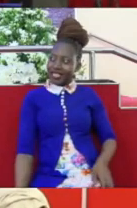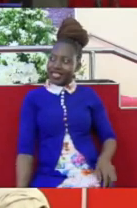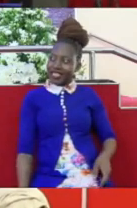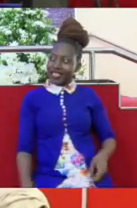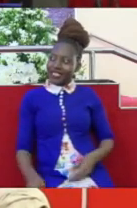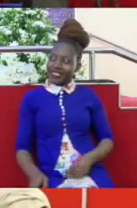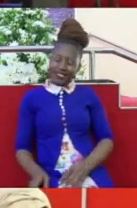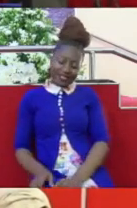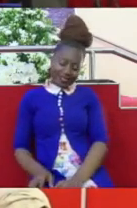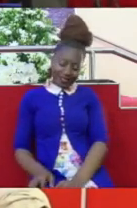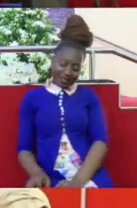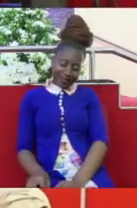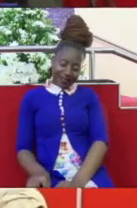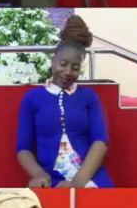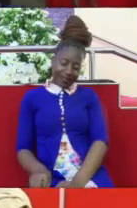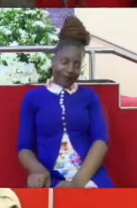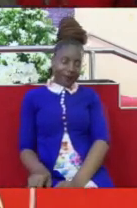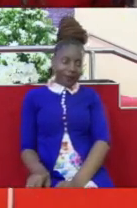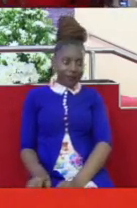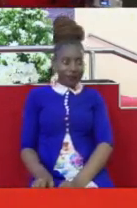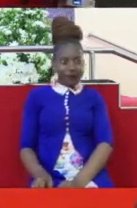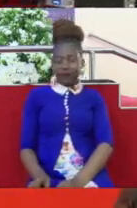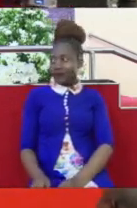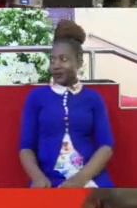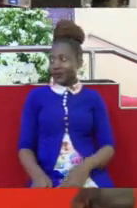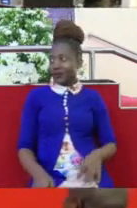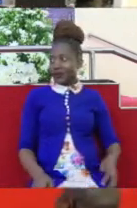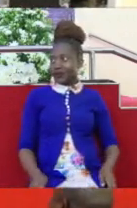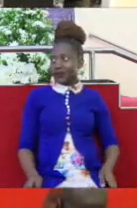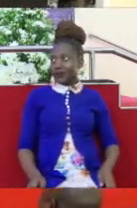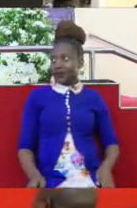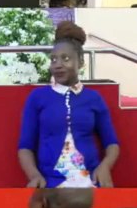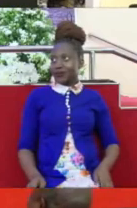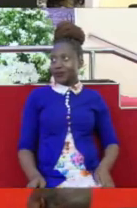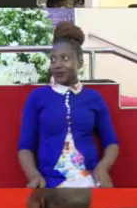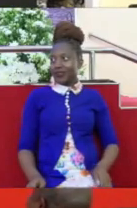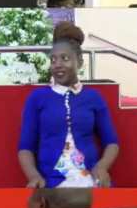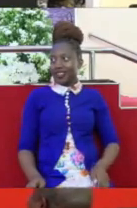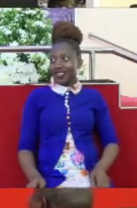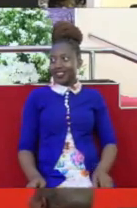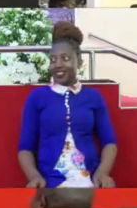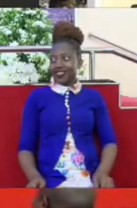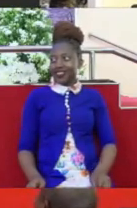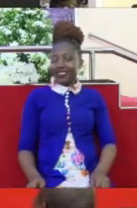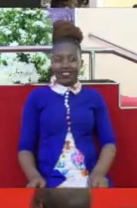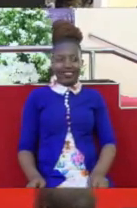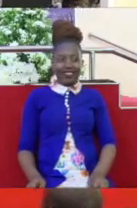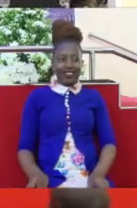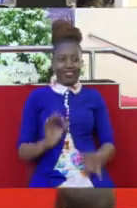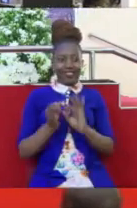Stephen. All right. Stephen, you're on the front row, so you must be kind of a bored, one of the wise men up here.